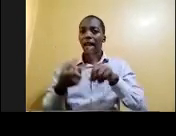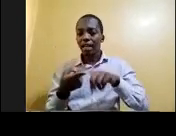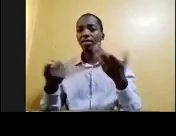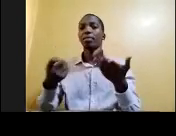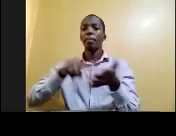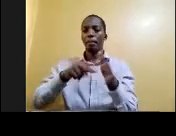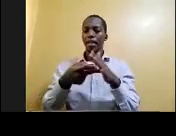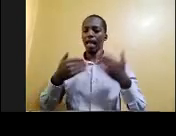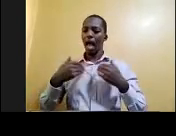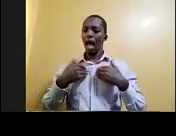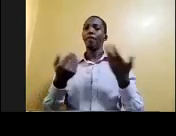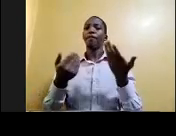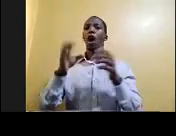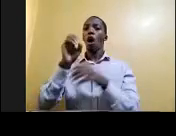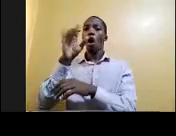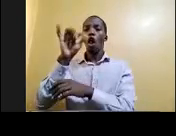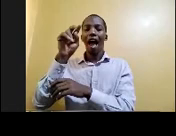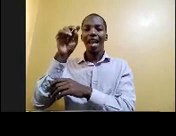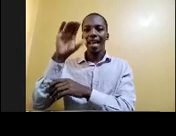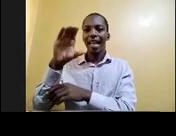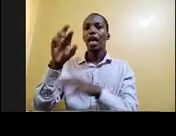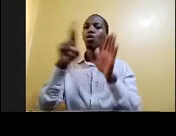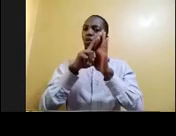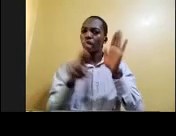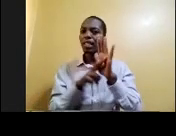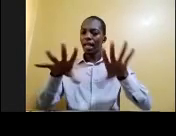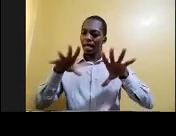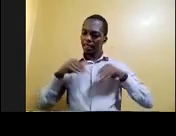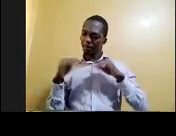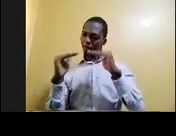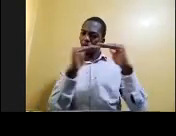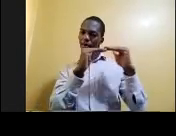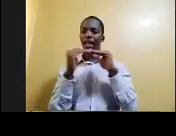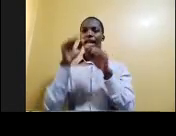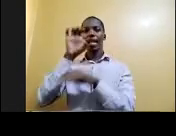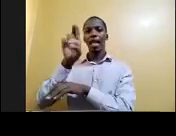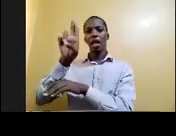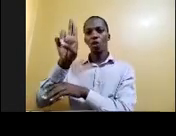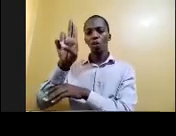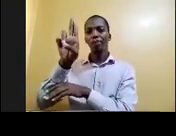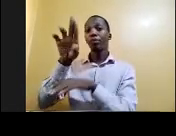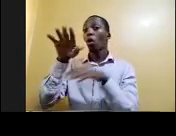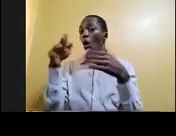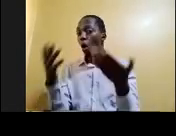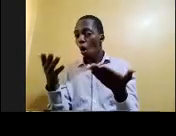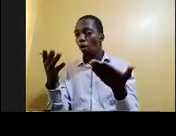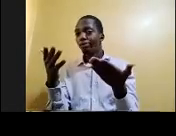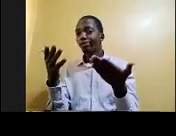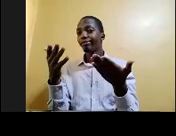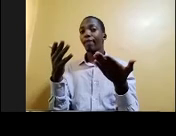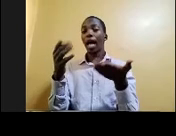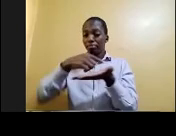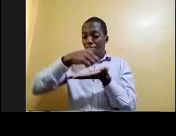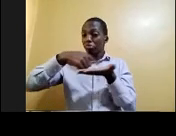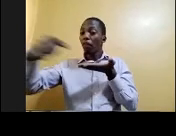rules that are recognized and accepted to be equivalent to those in the EU, or you can be certified by a control body that